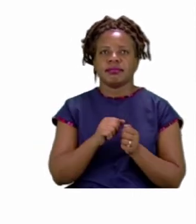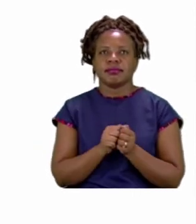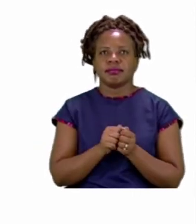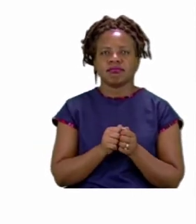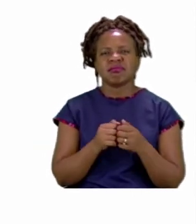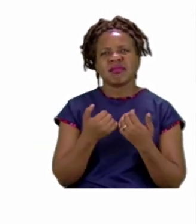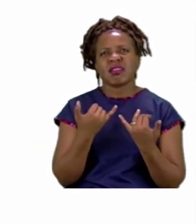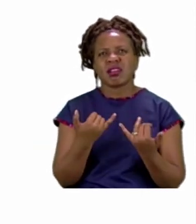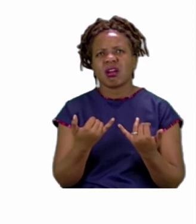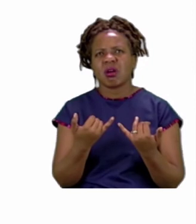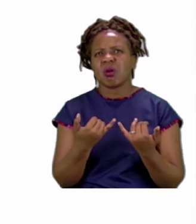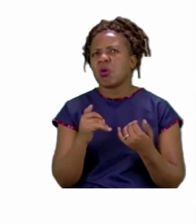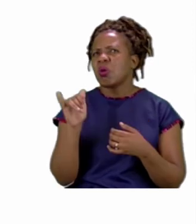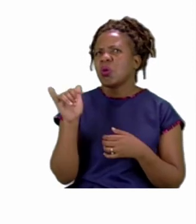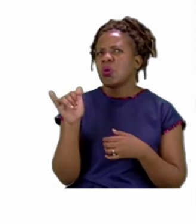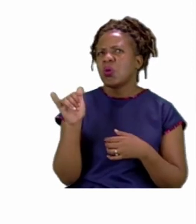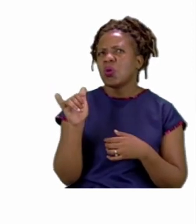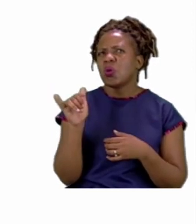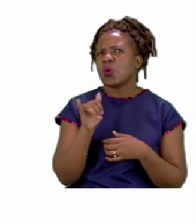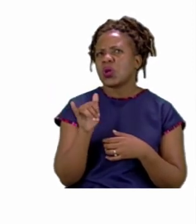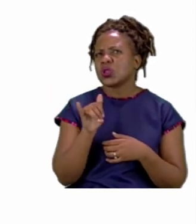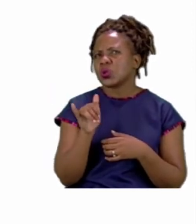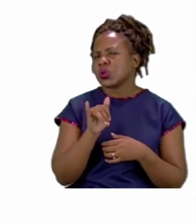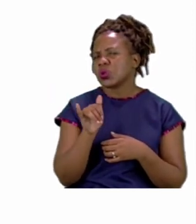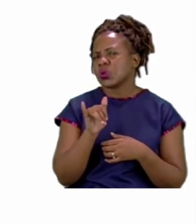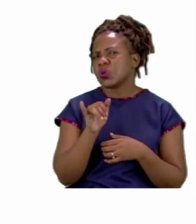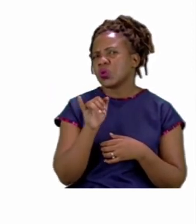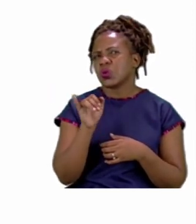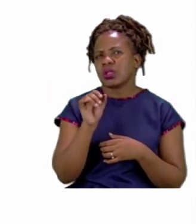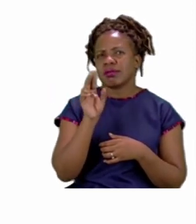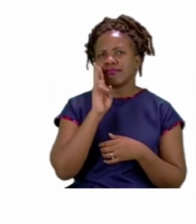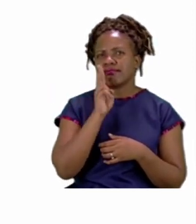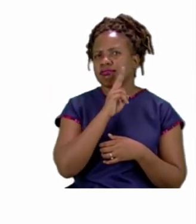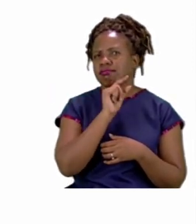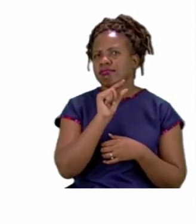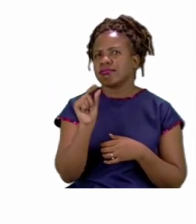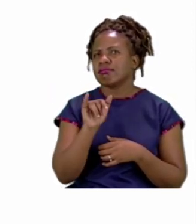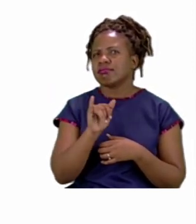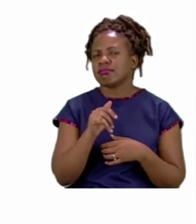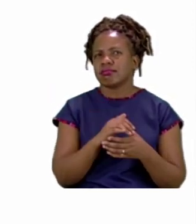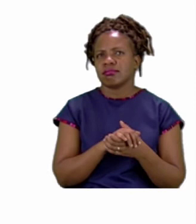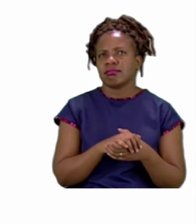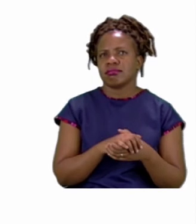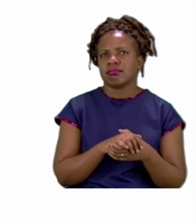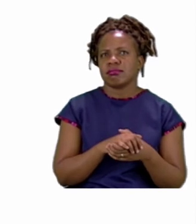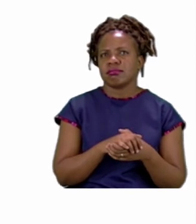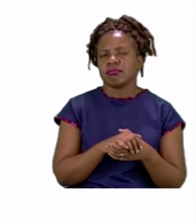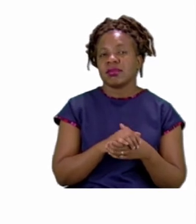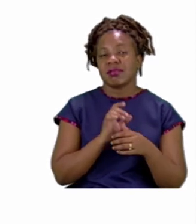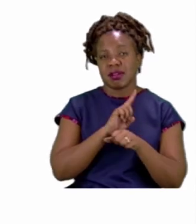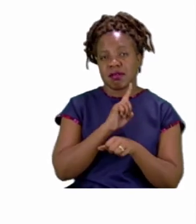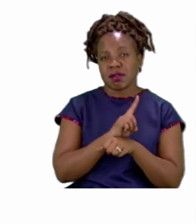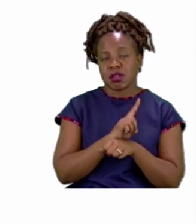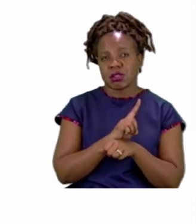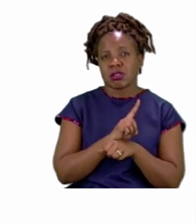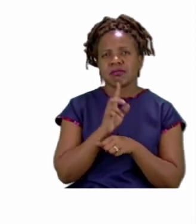So do we say, the first thing we need to do is find our verb. Now